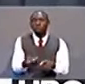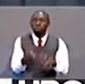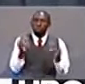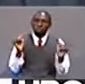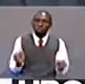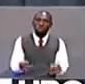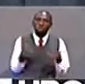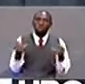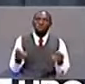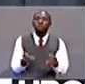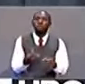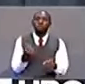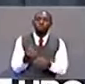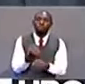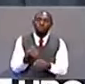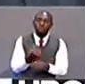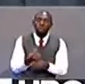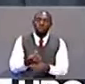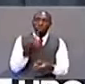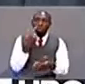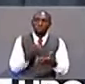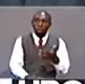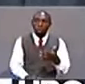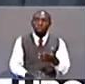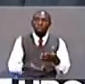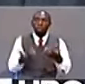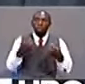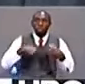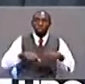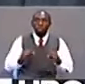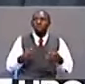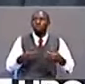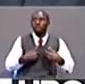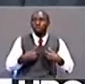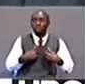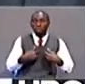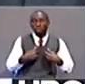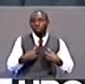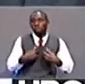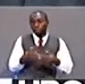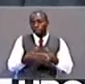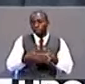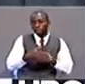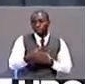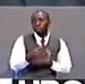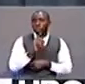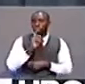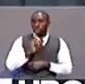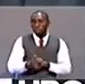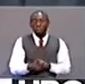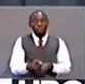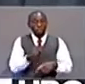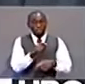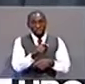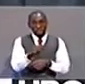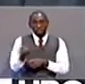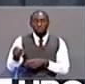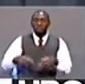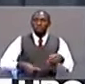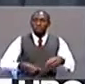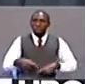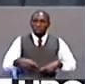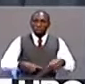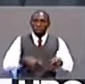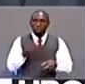rationally what is the appropriate action that should be taken to ensure that these young people